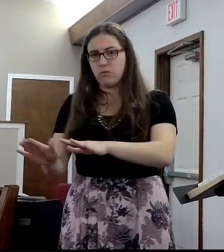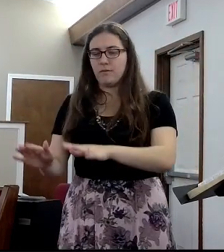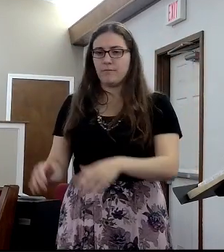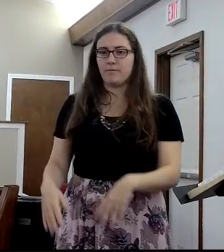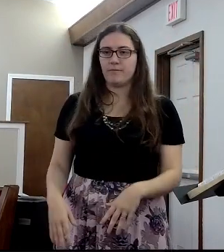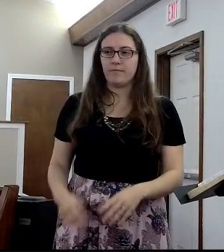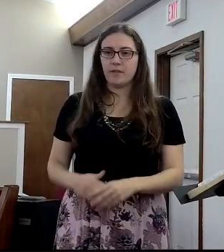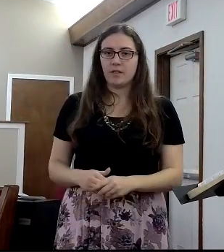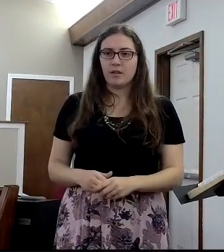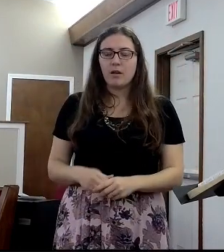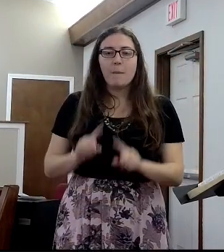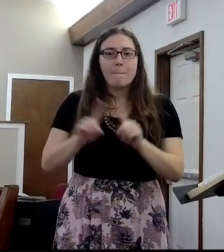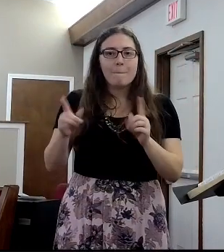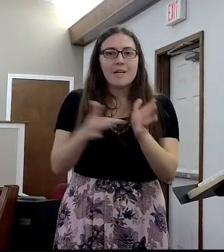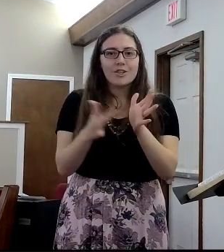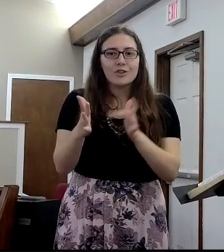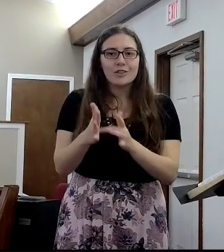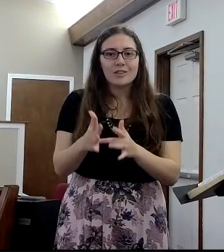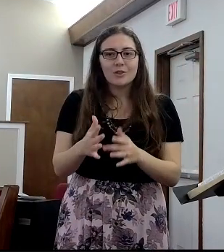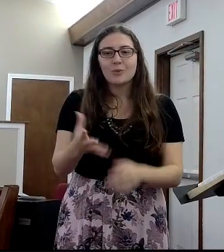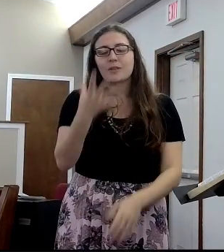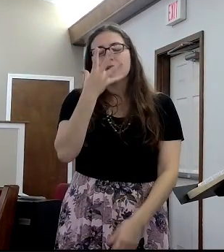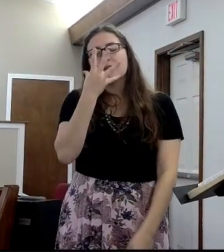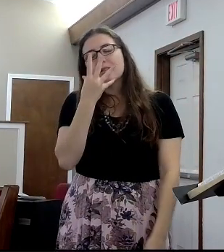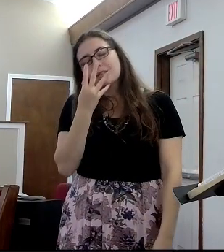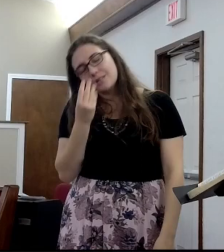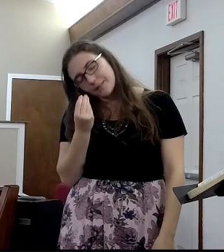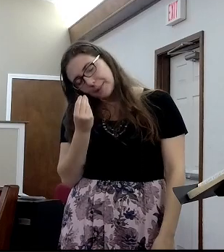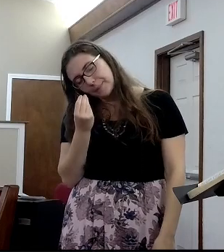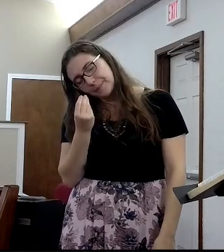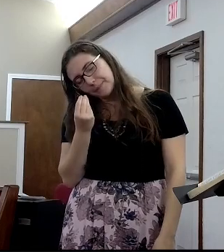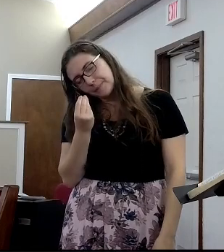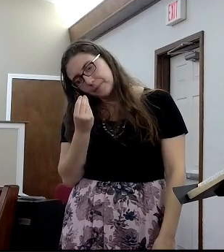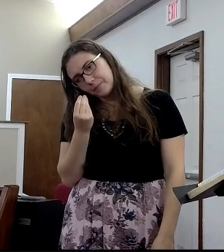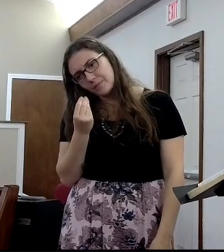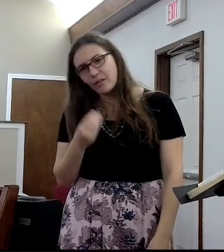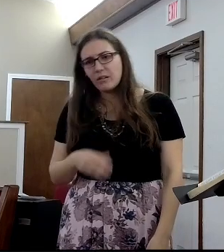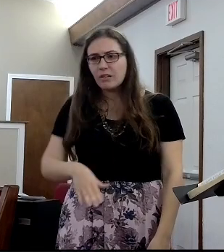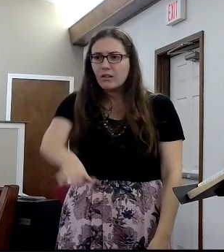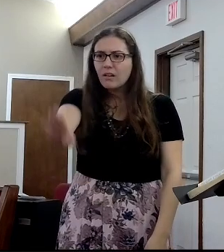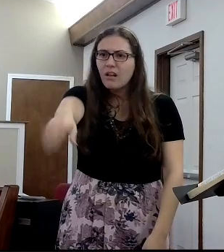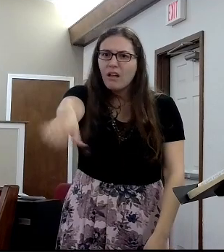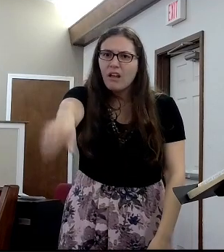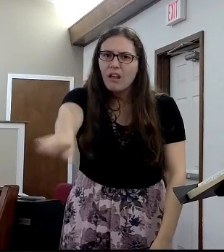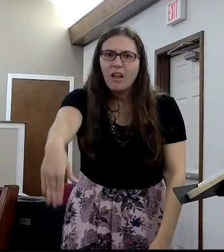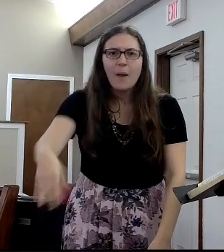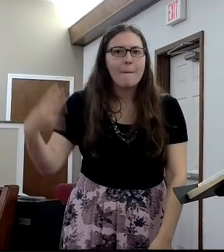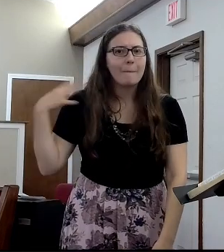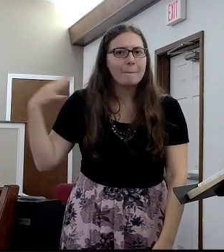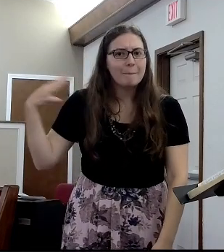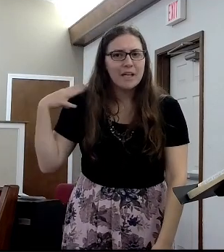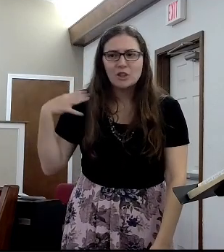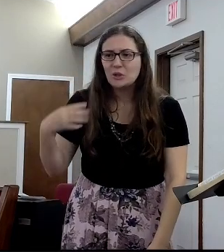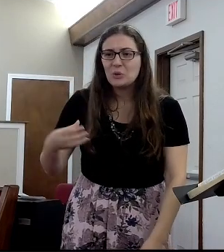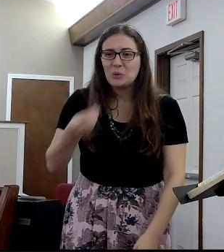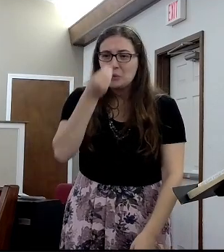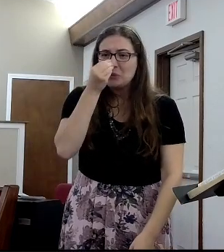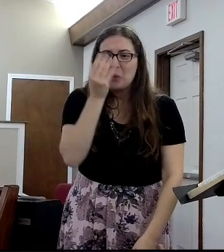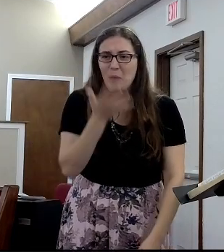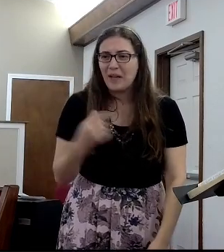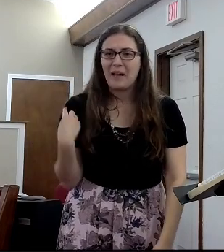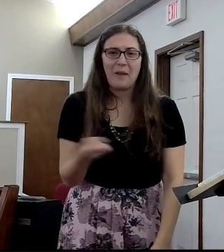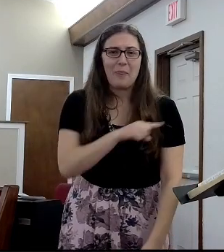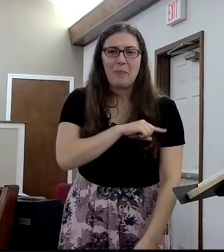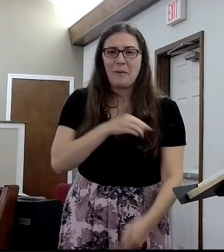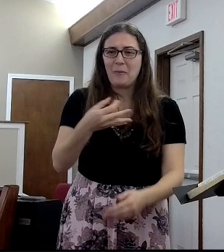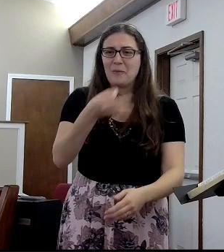that it was now full. And he was in the hinder part of the ship, asleep on a pillow, and they awake him and say unto him,